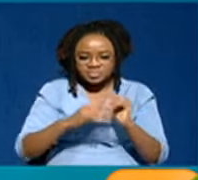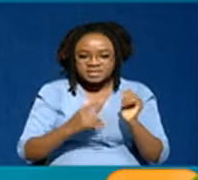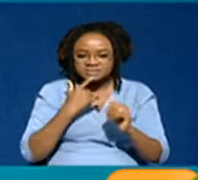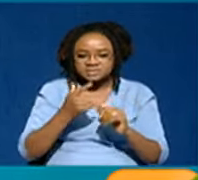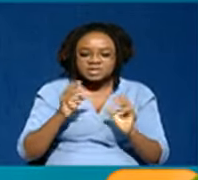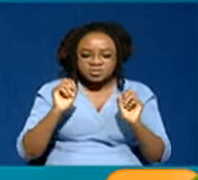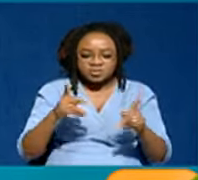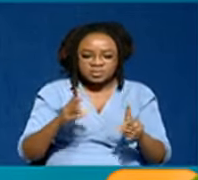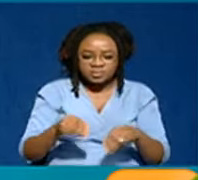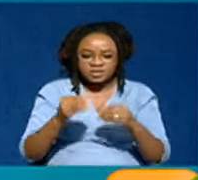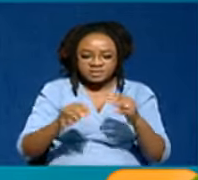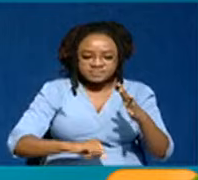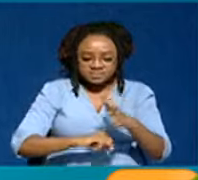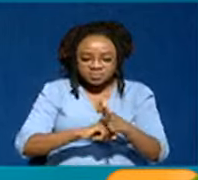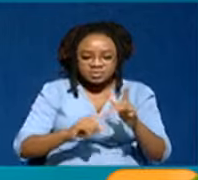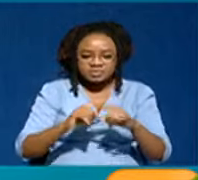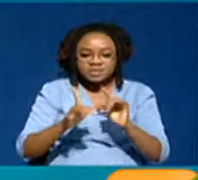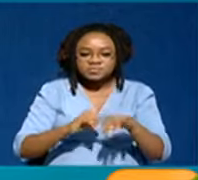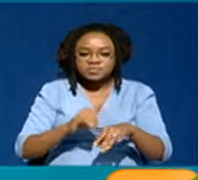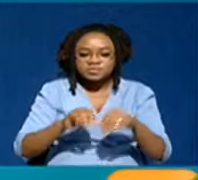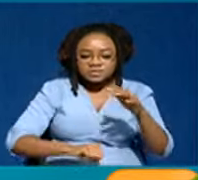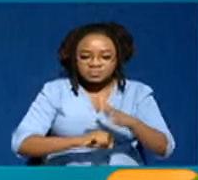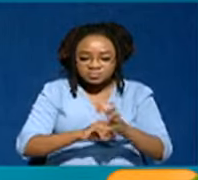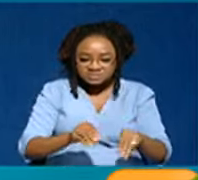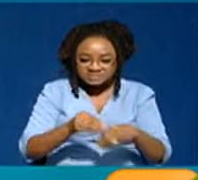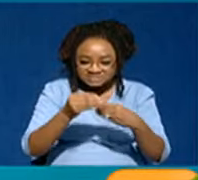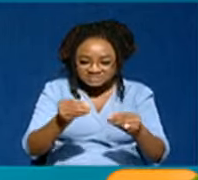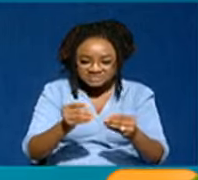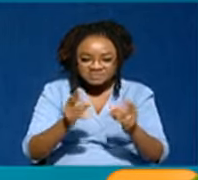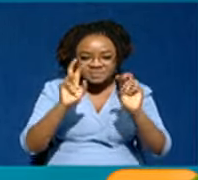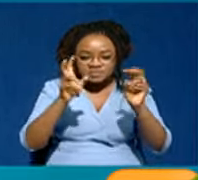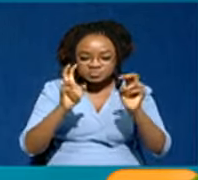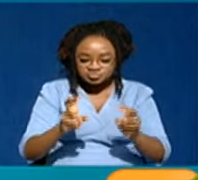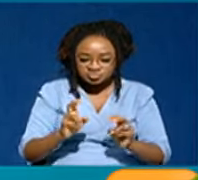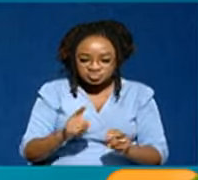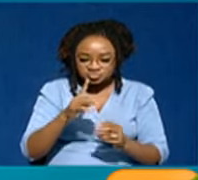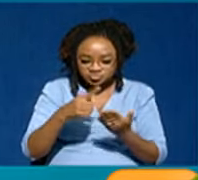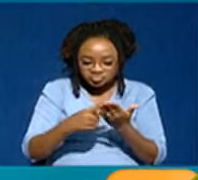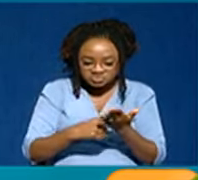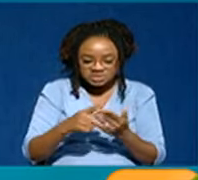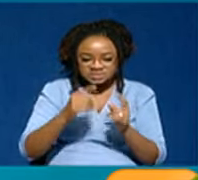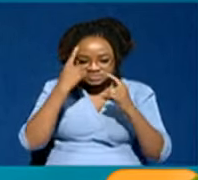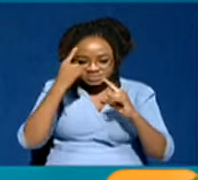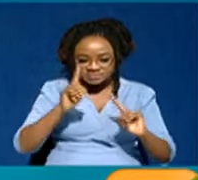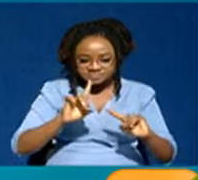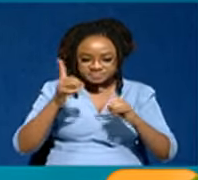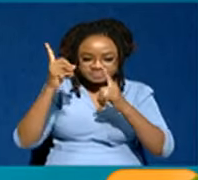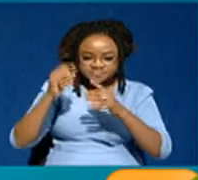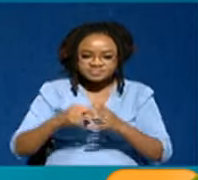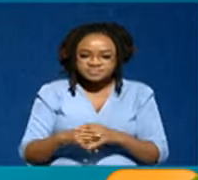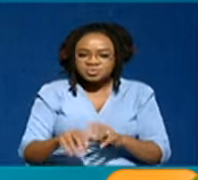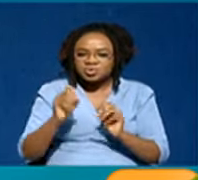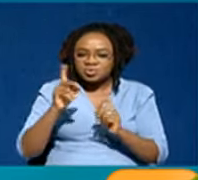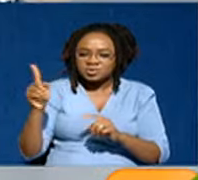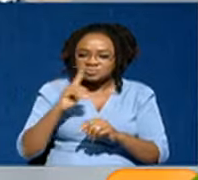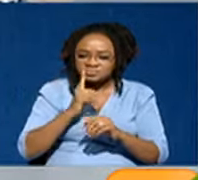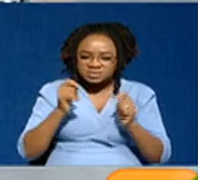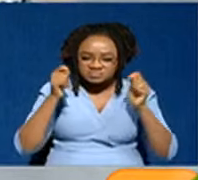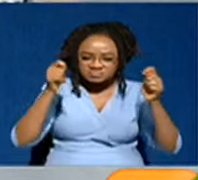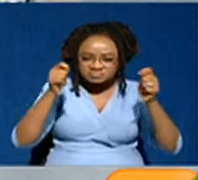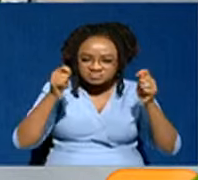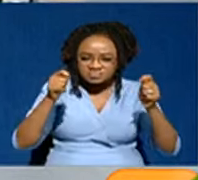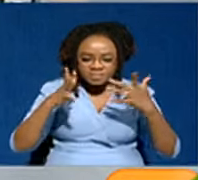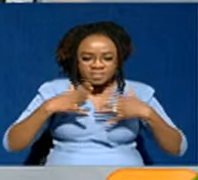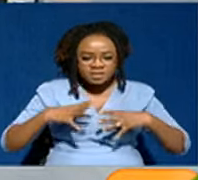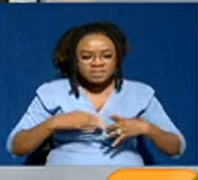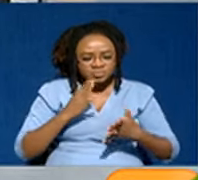goodwill. Yeah. But then the day you give the goodwill is the day the issues that you are discussing is forgotten. This prolonged strike you're talking about, patients are